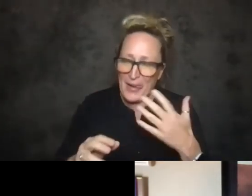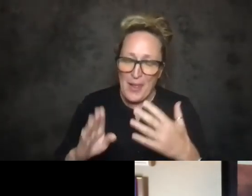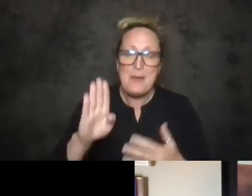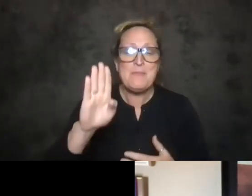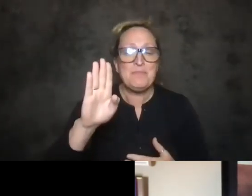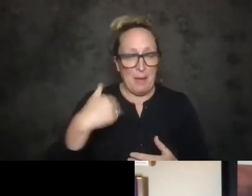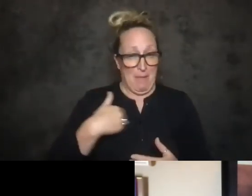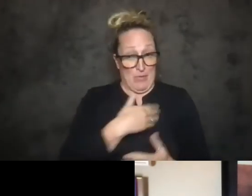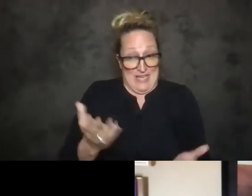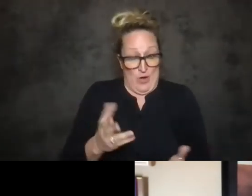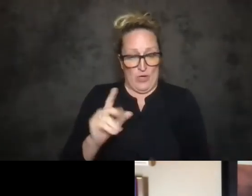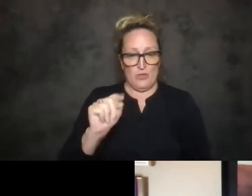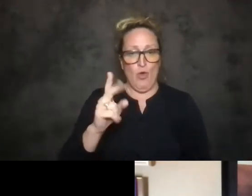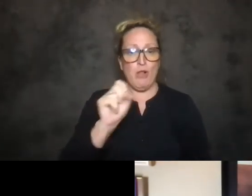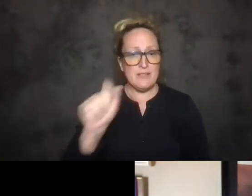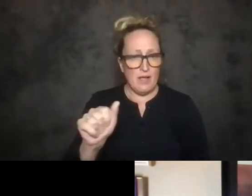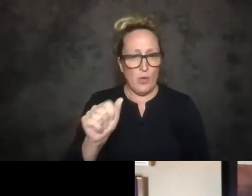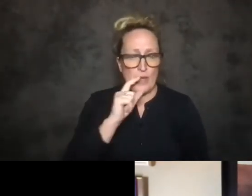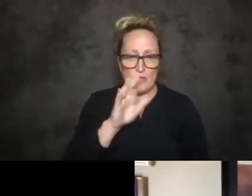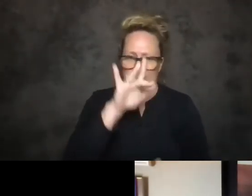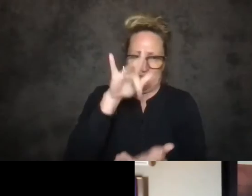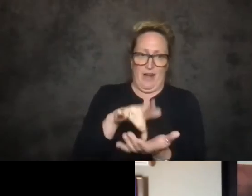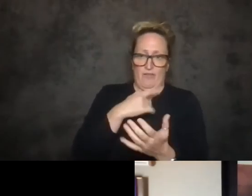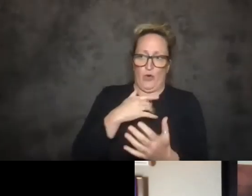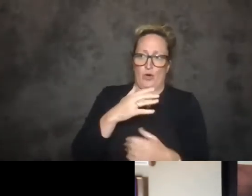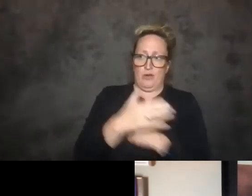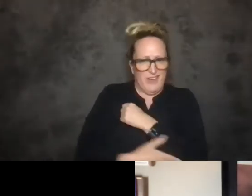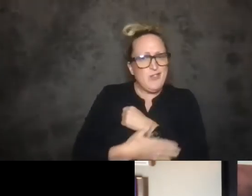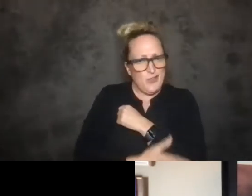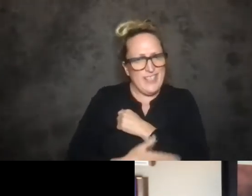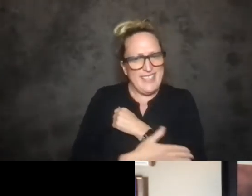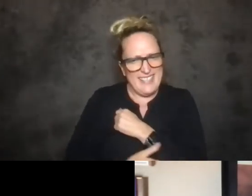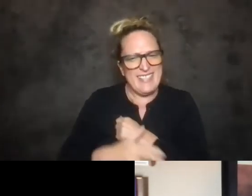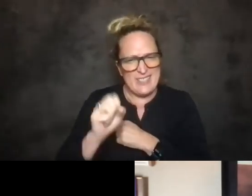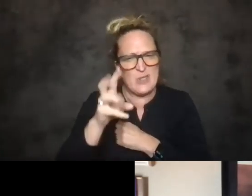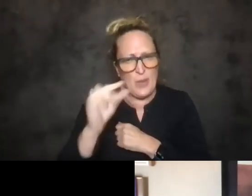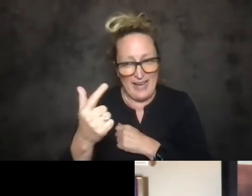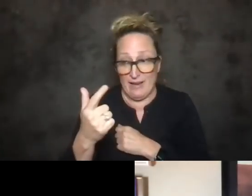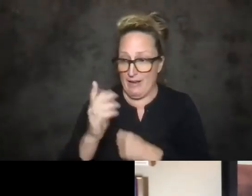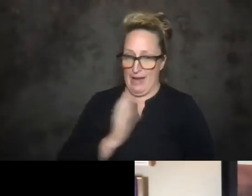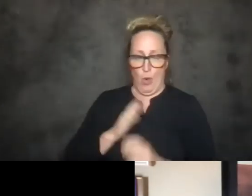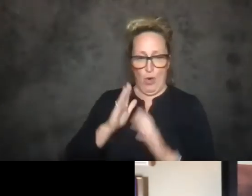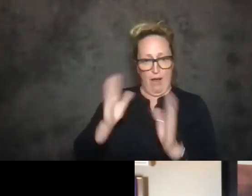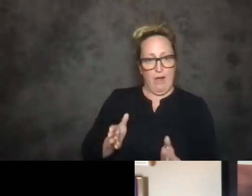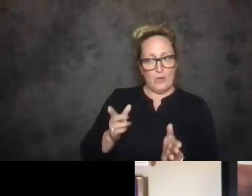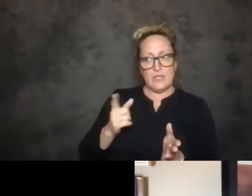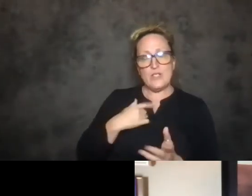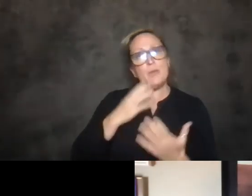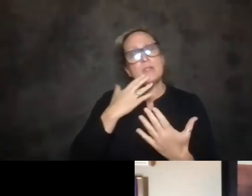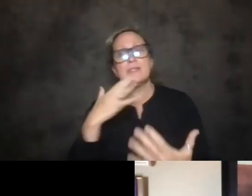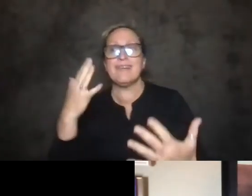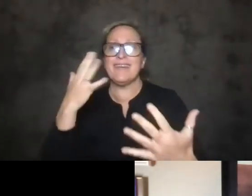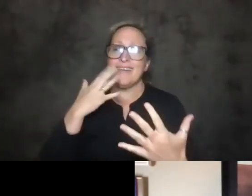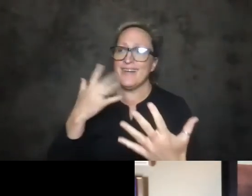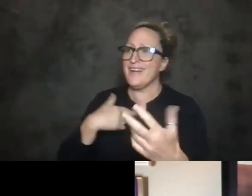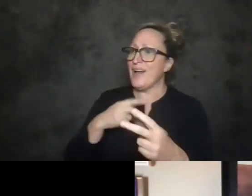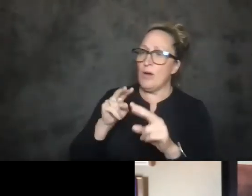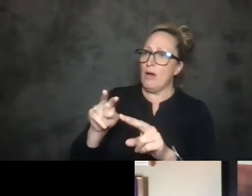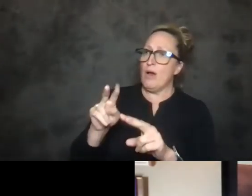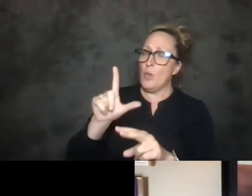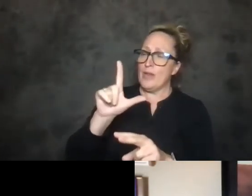swing band members here in Tulsa, which was the center of country swing, at our house. And she used to sing. I got to see her sing with